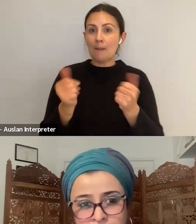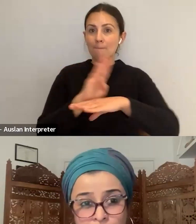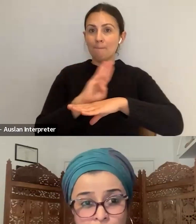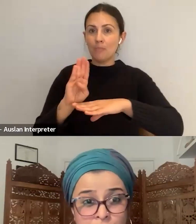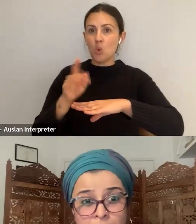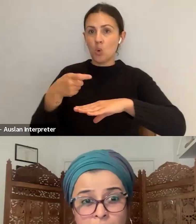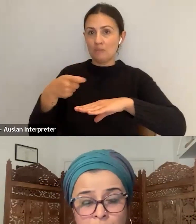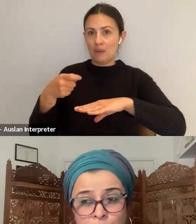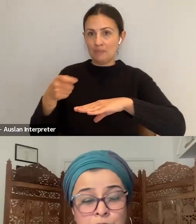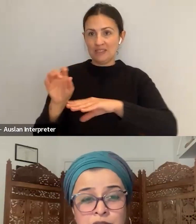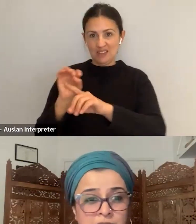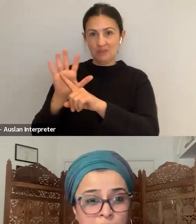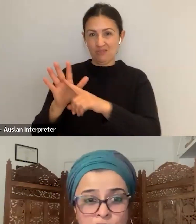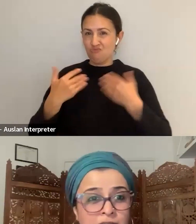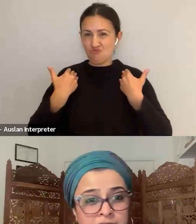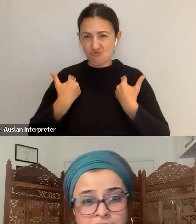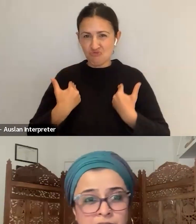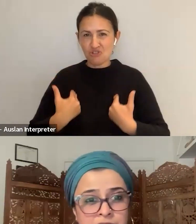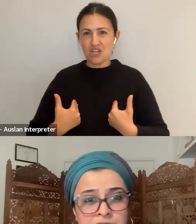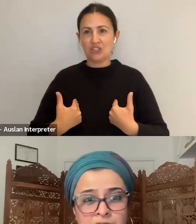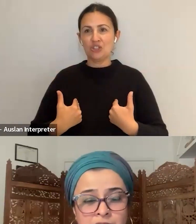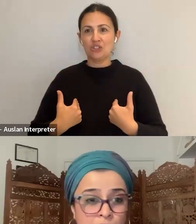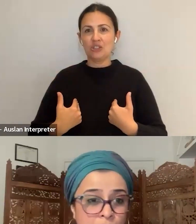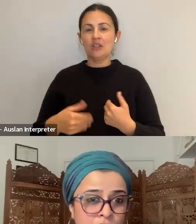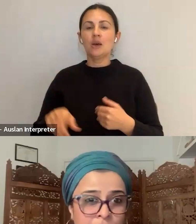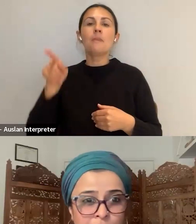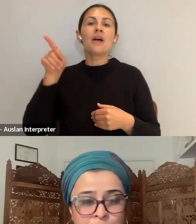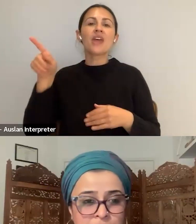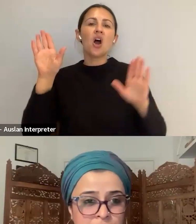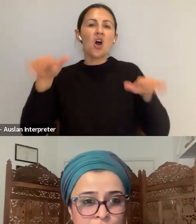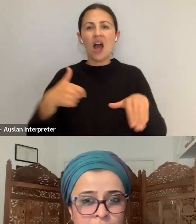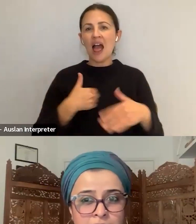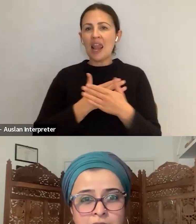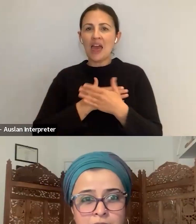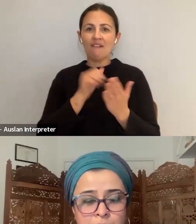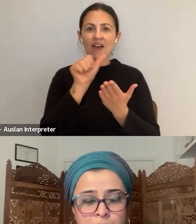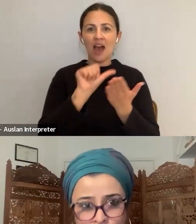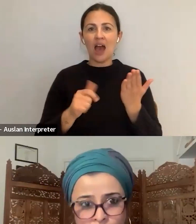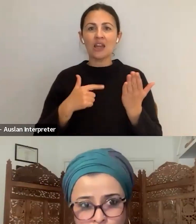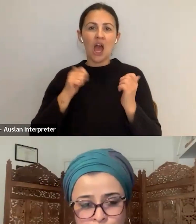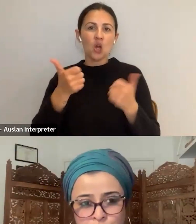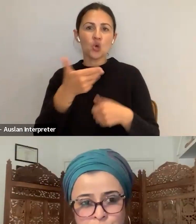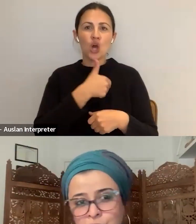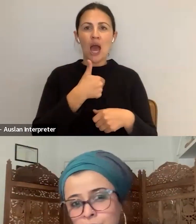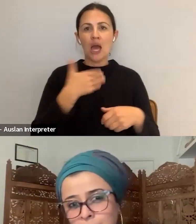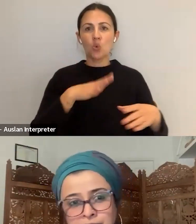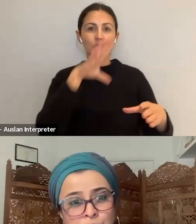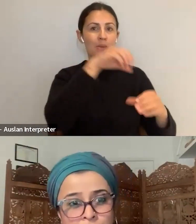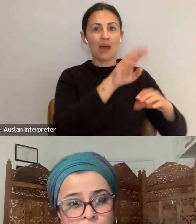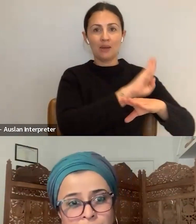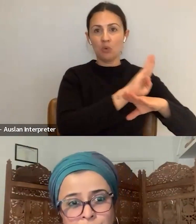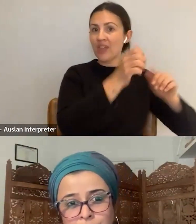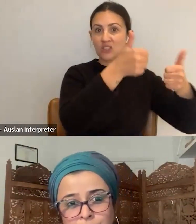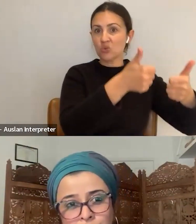7-figure salaries, sitting on a board because they enjoy the arts and they love it, and they're philanthropists and it's great. Then on that board, you've also got maybe a